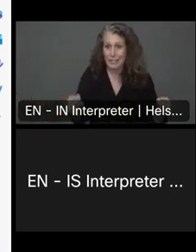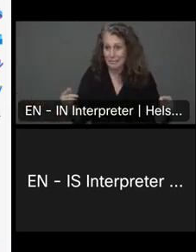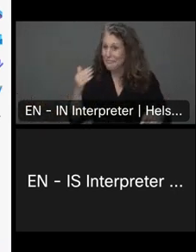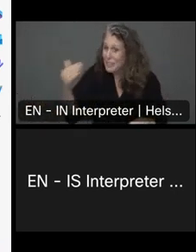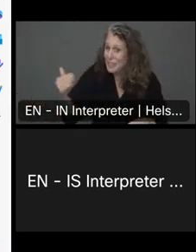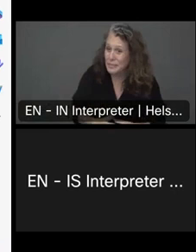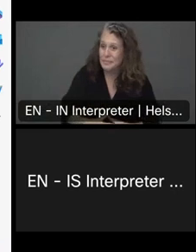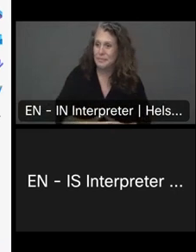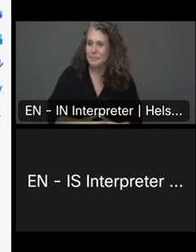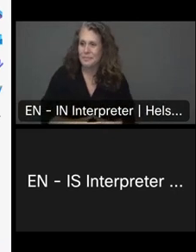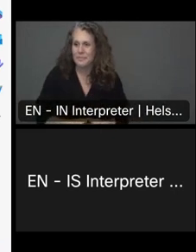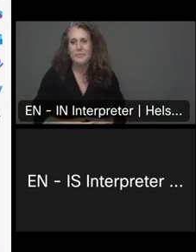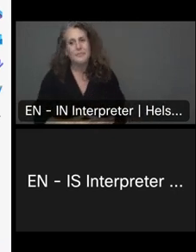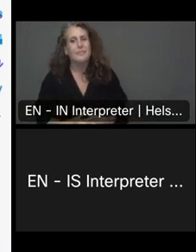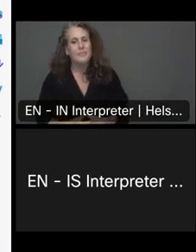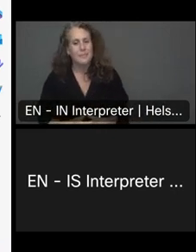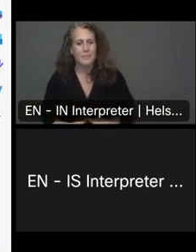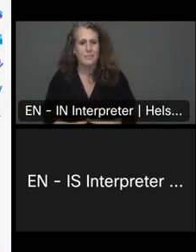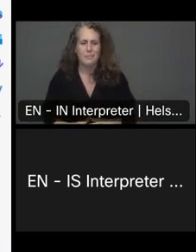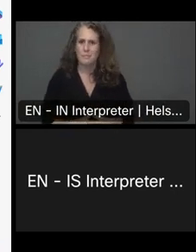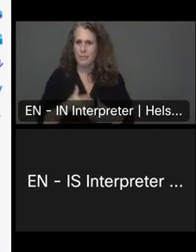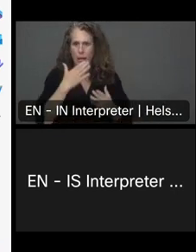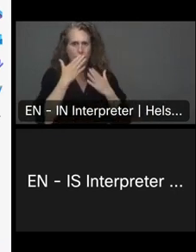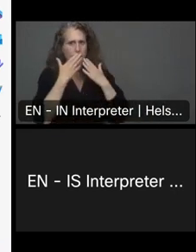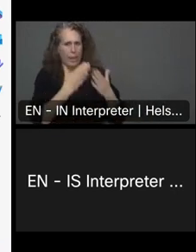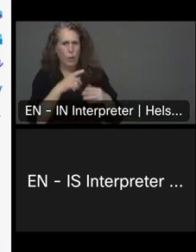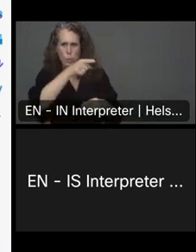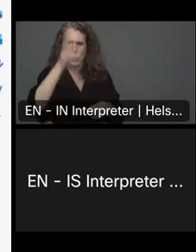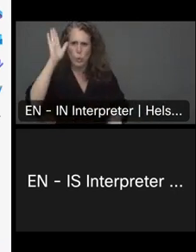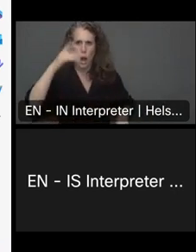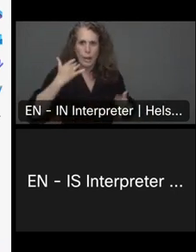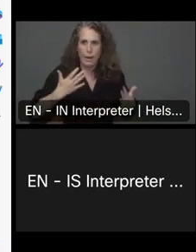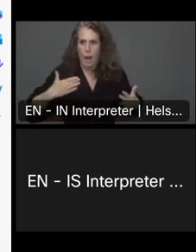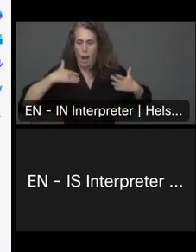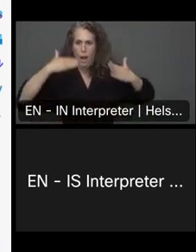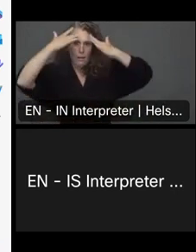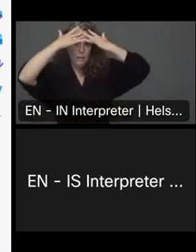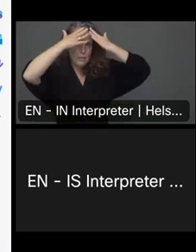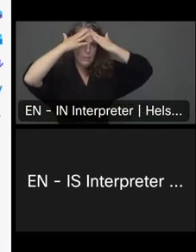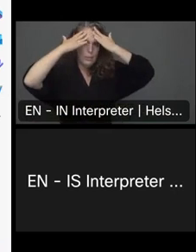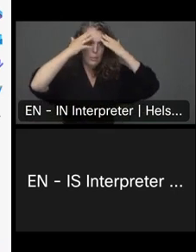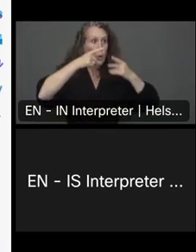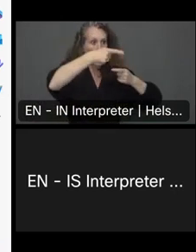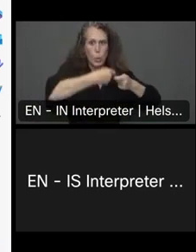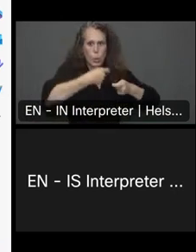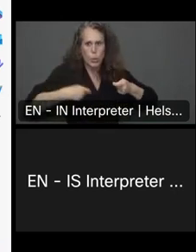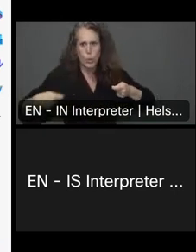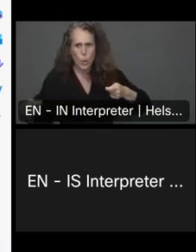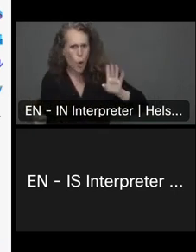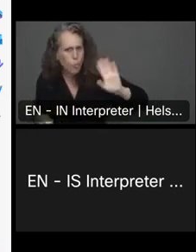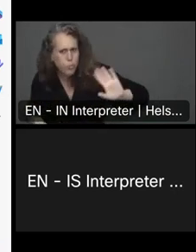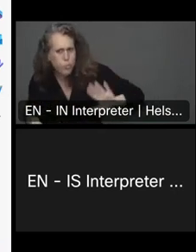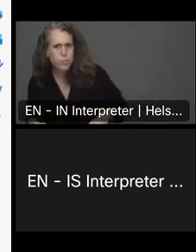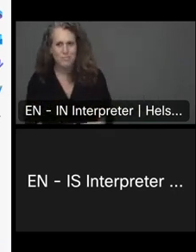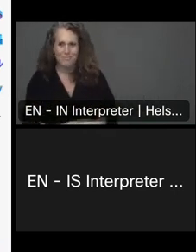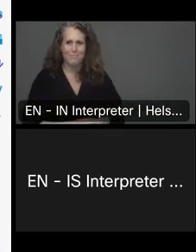Thank you for a very stimulating talk, which didn't go on too long at all. Just long